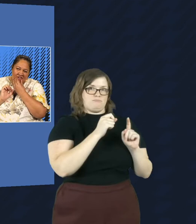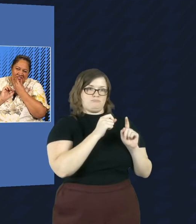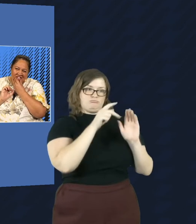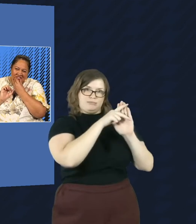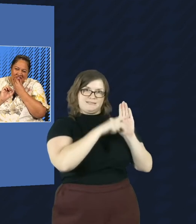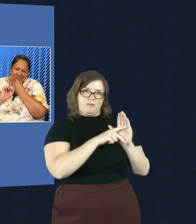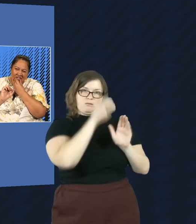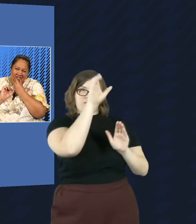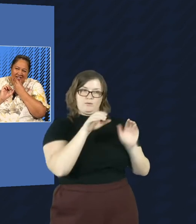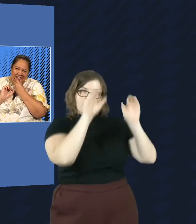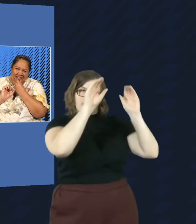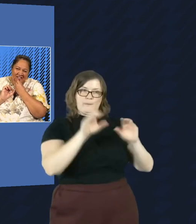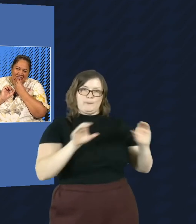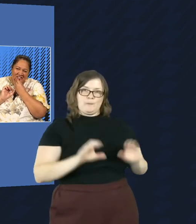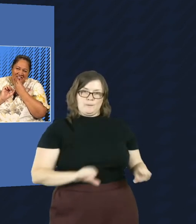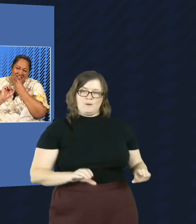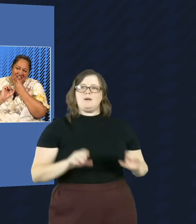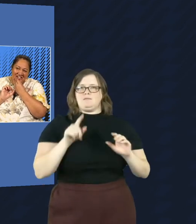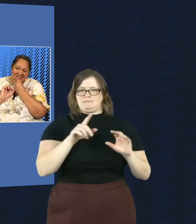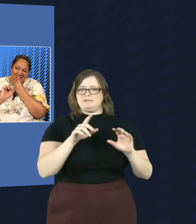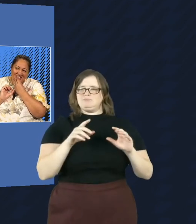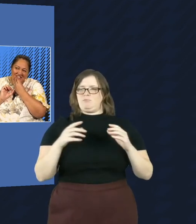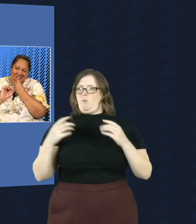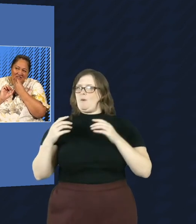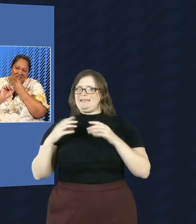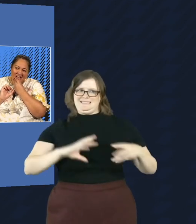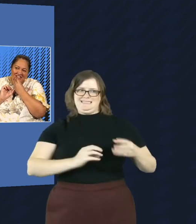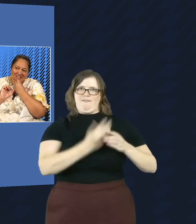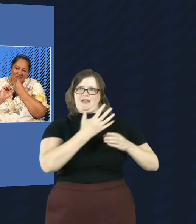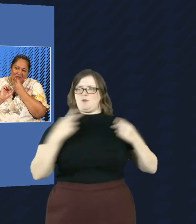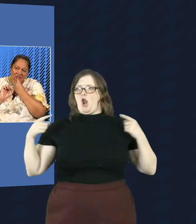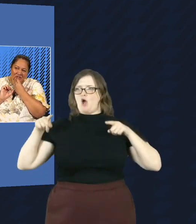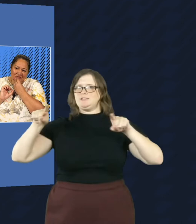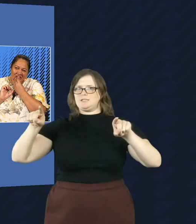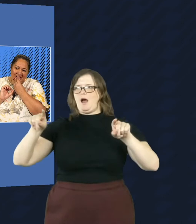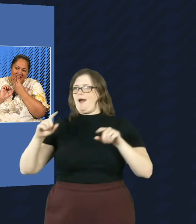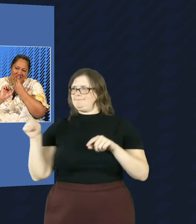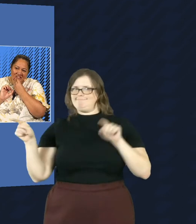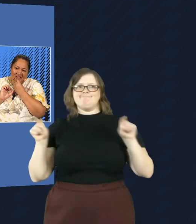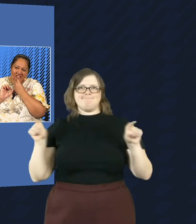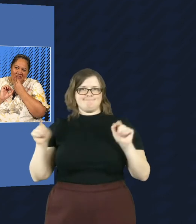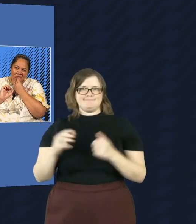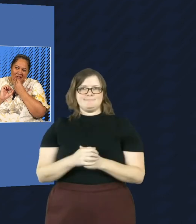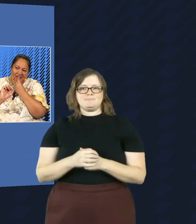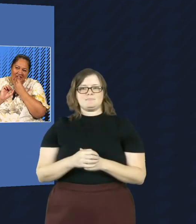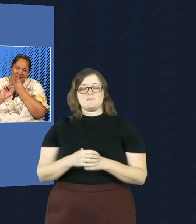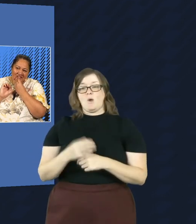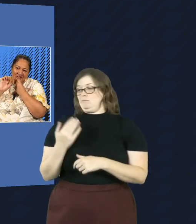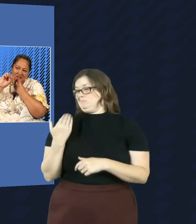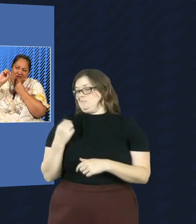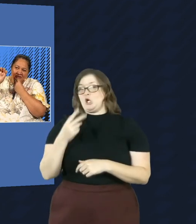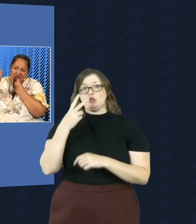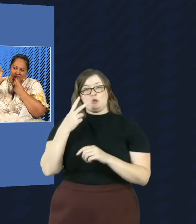alongside the five safes. And what I can tell you now is for the last maybe 2-3 years, Ngā Tikanga Paihere